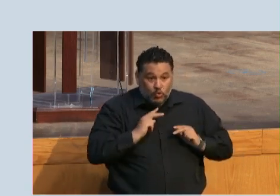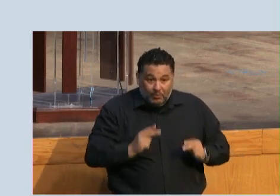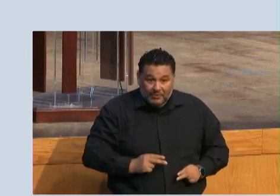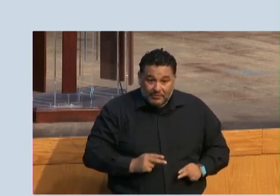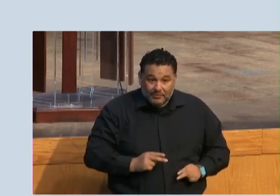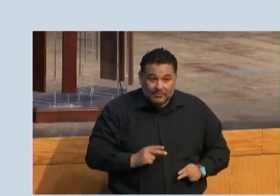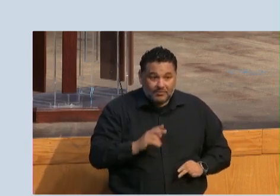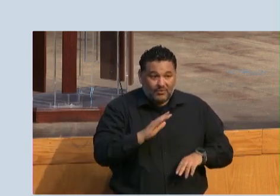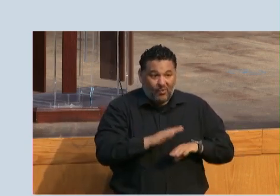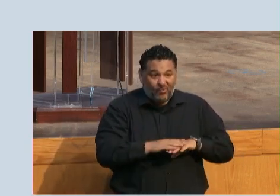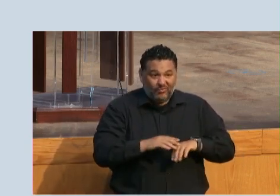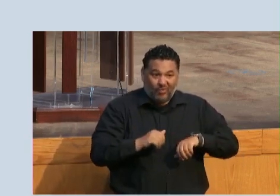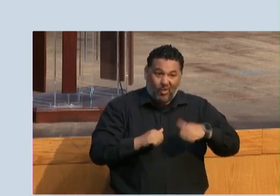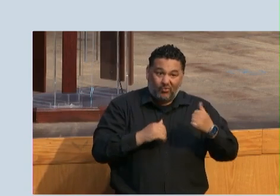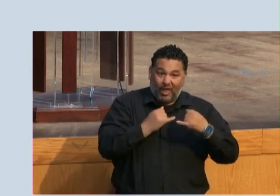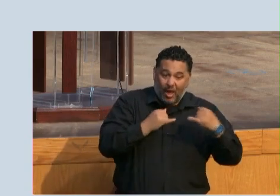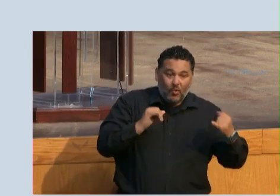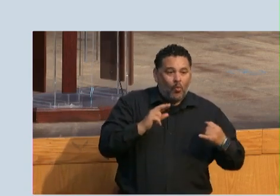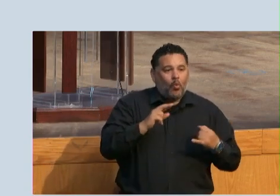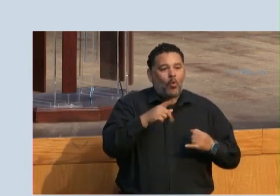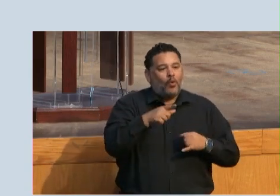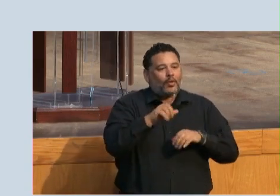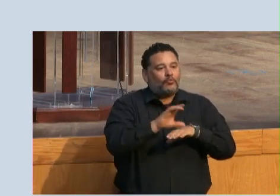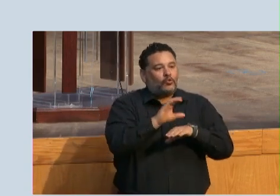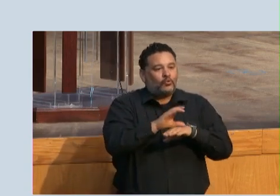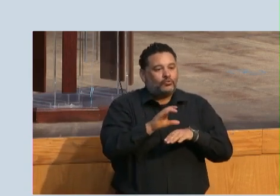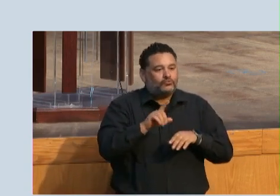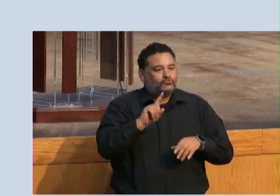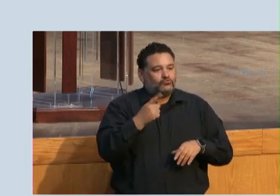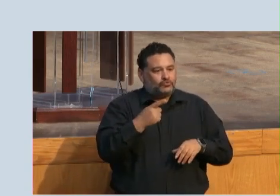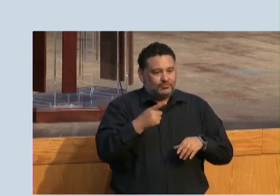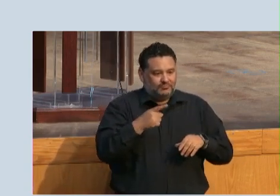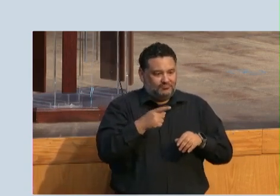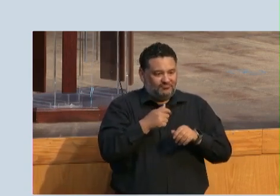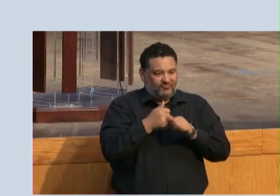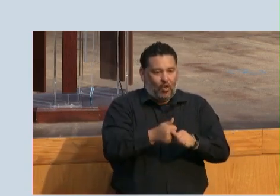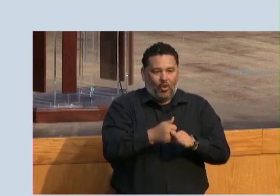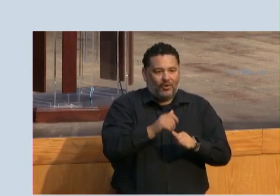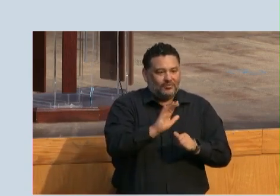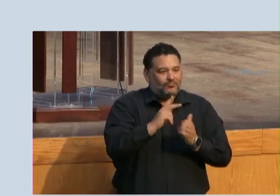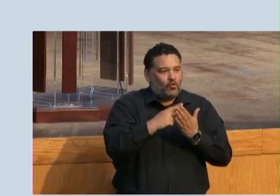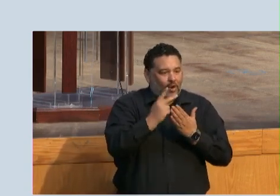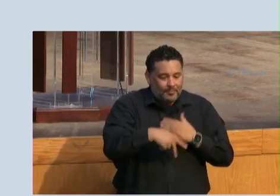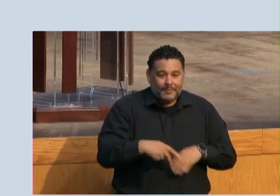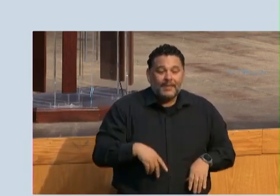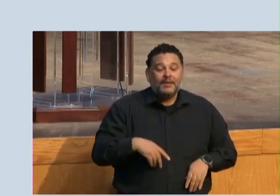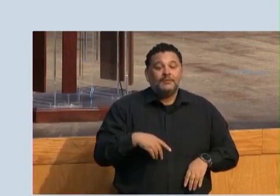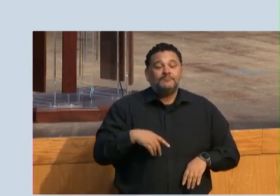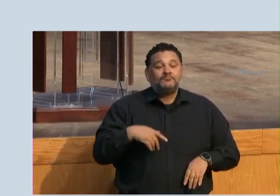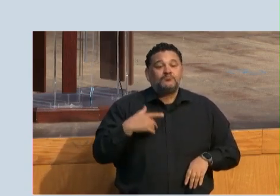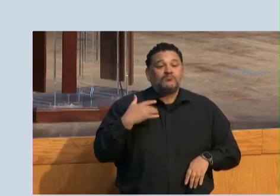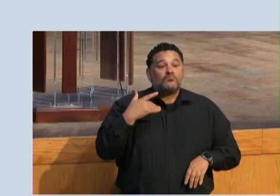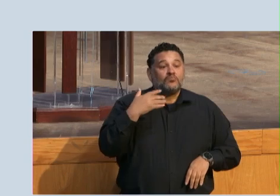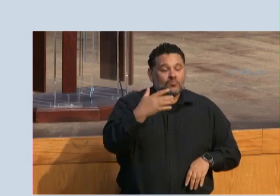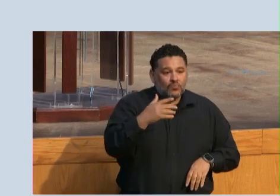just going through rote algorithms. At the same time, neural networks started getting loosely developed, and this